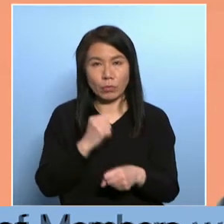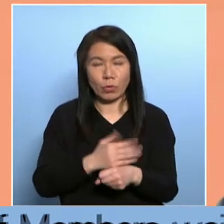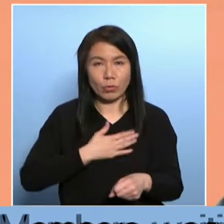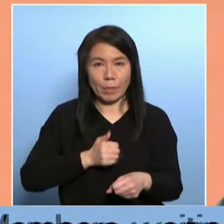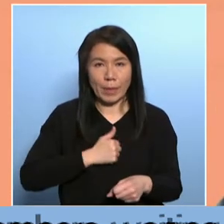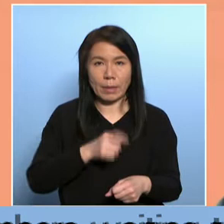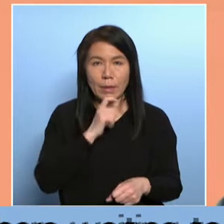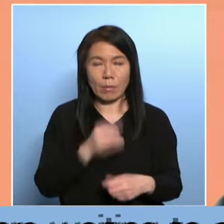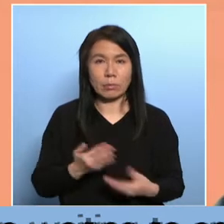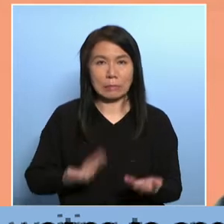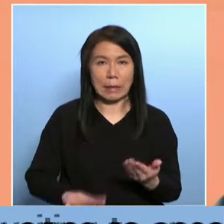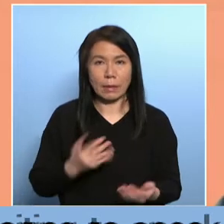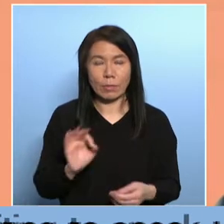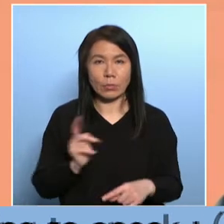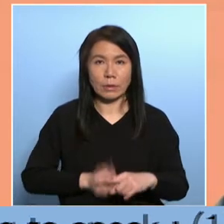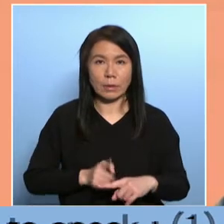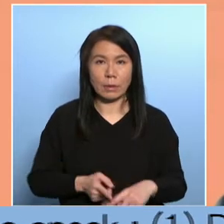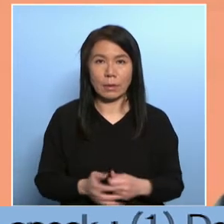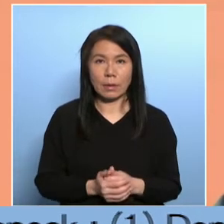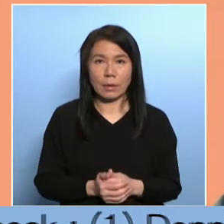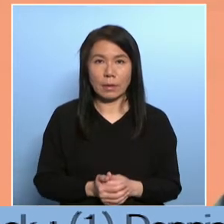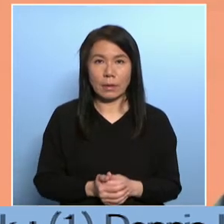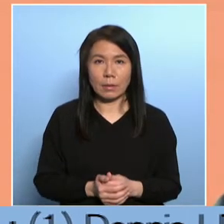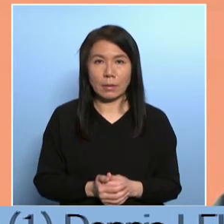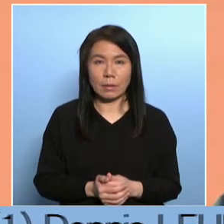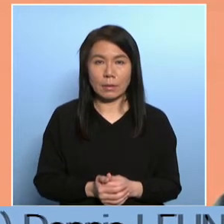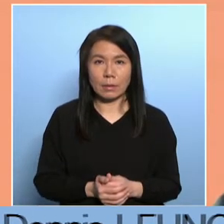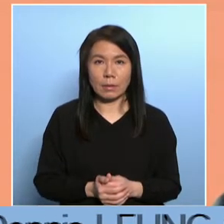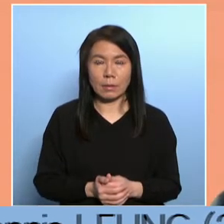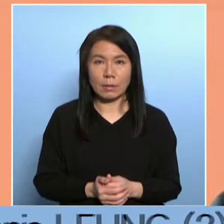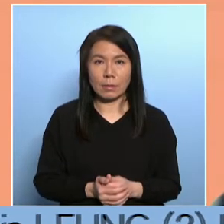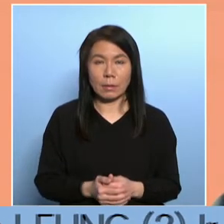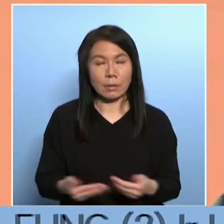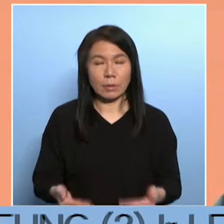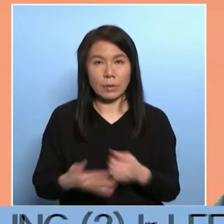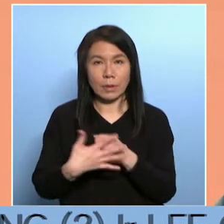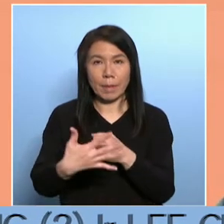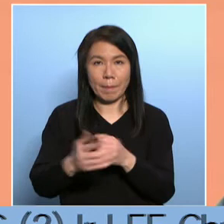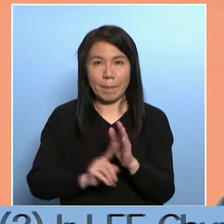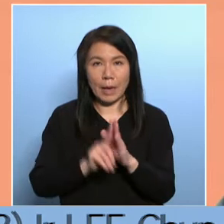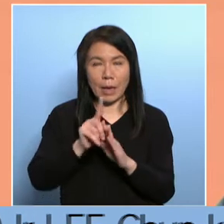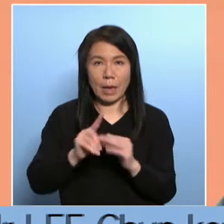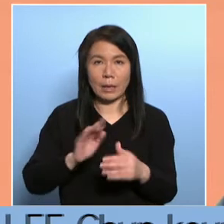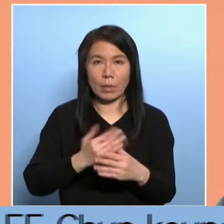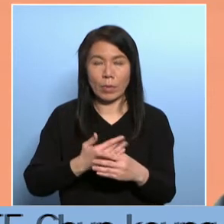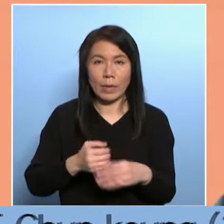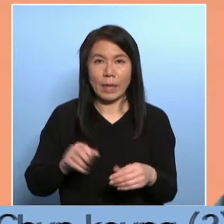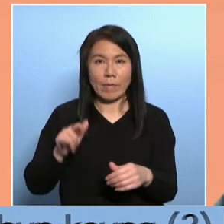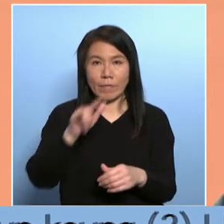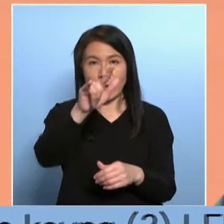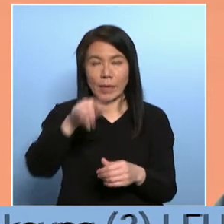we could see that there were various plans in place to cope with various situation. But then,